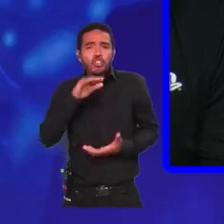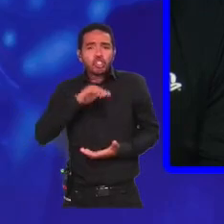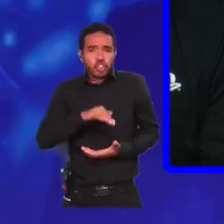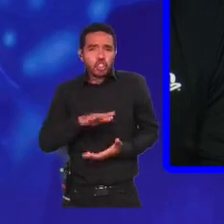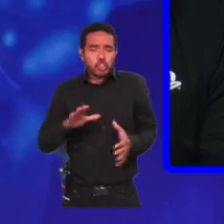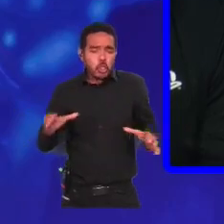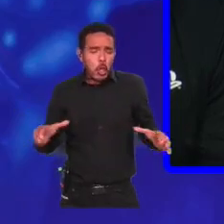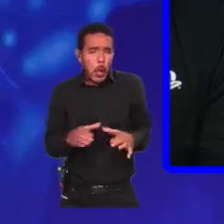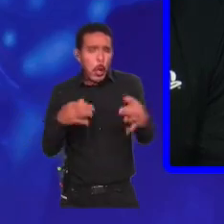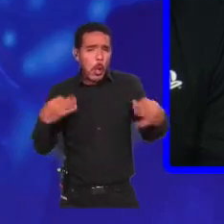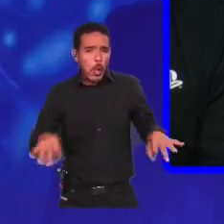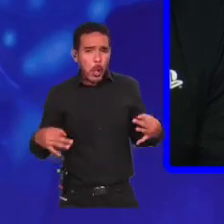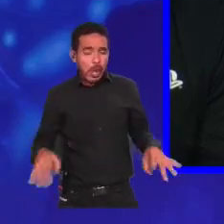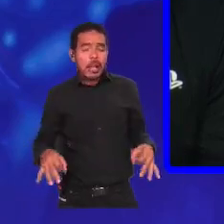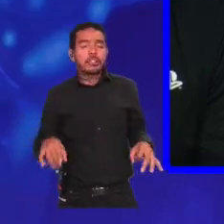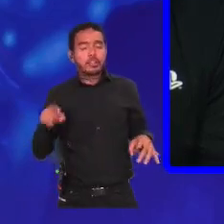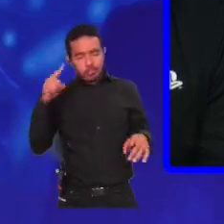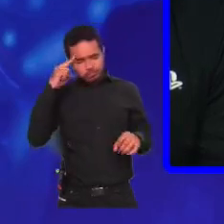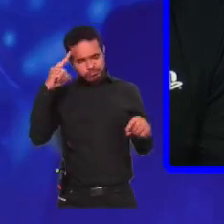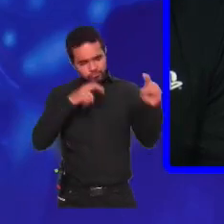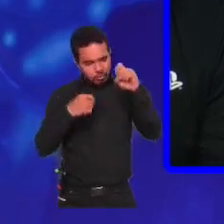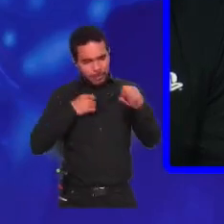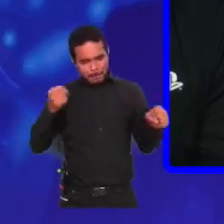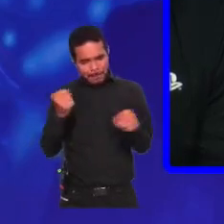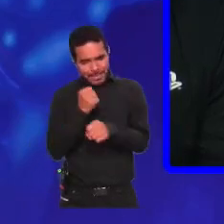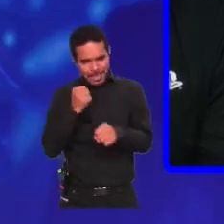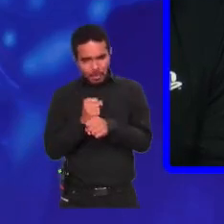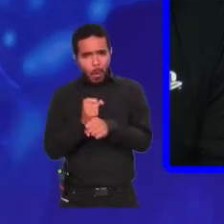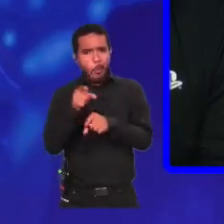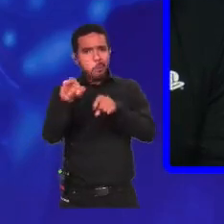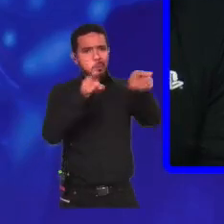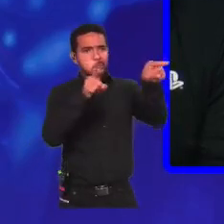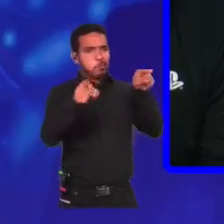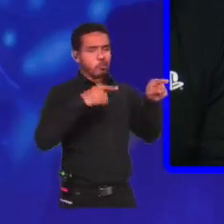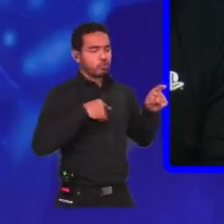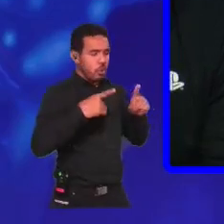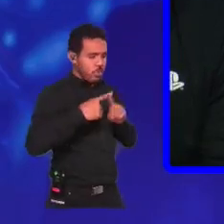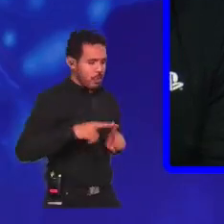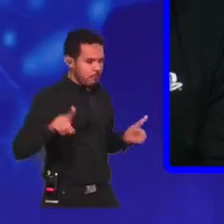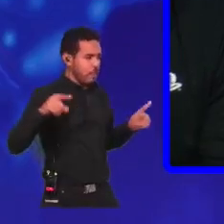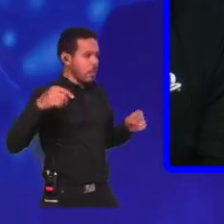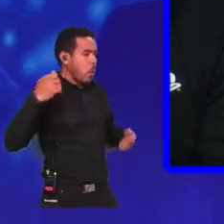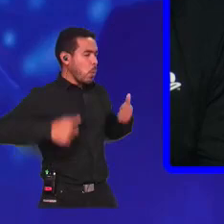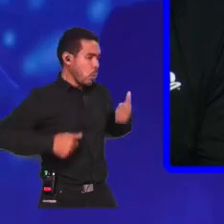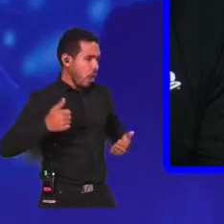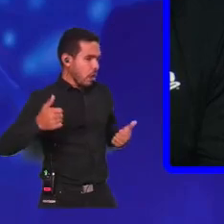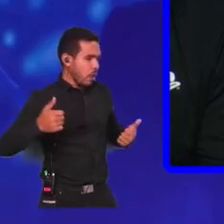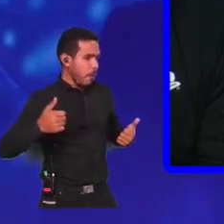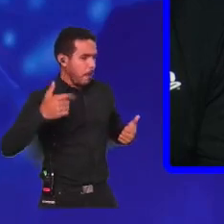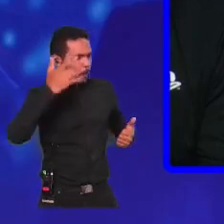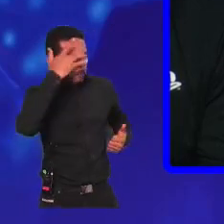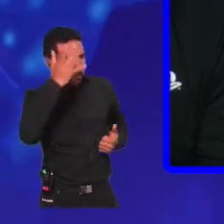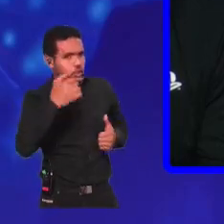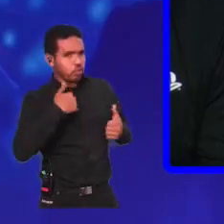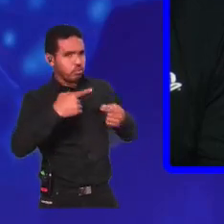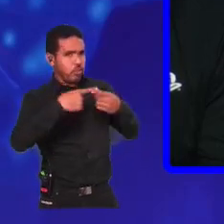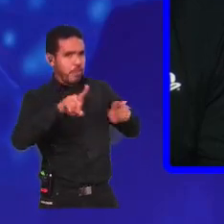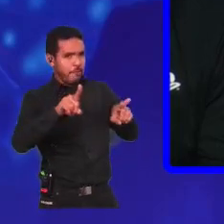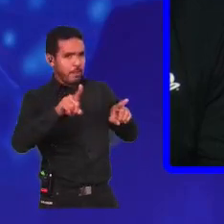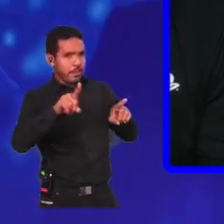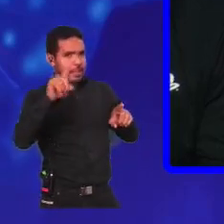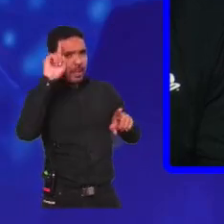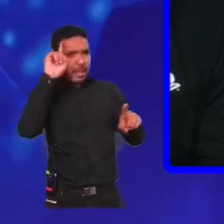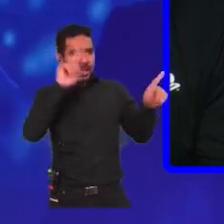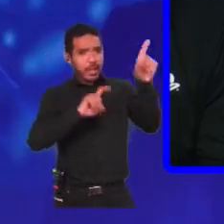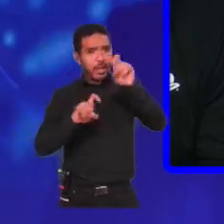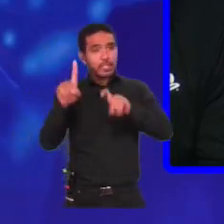and that work, and how you're differentiating from everybody else that's out there. There's a lot of people doing amazing art and amazing animation, but what's